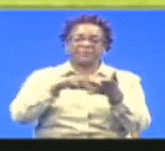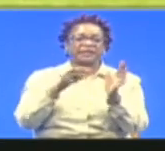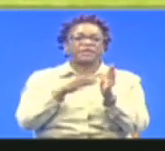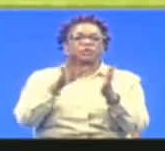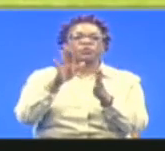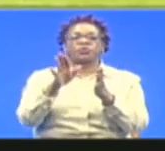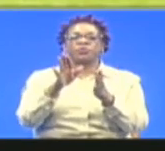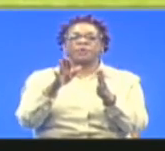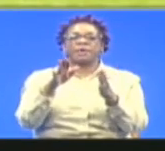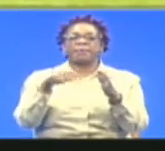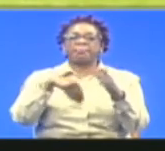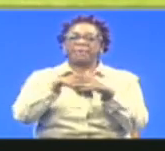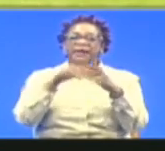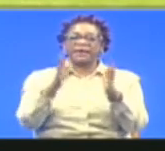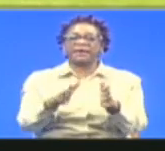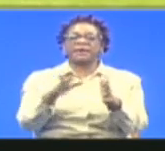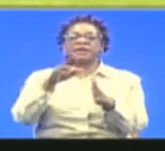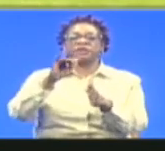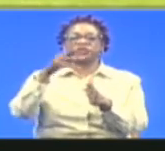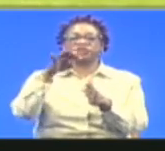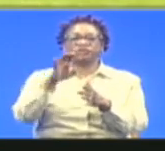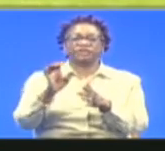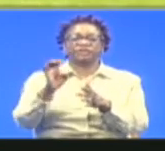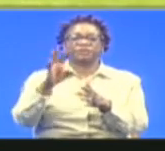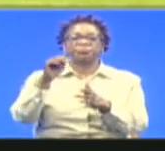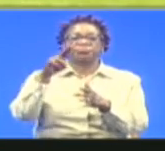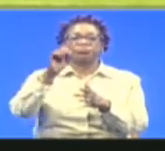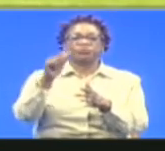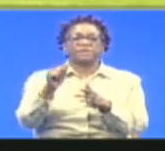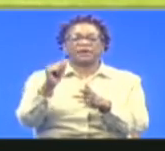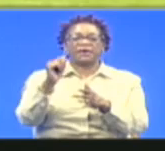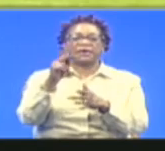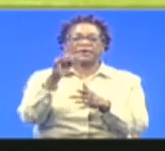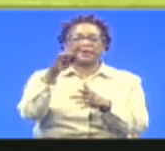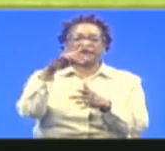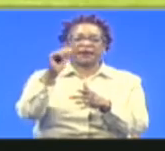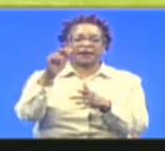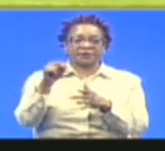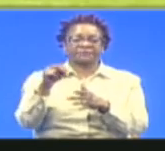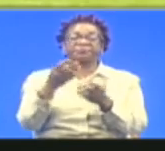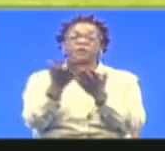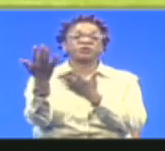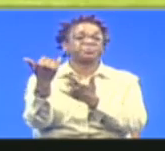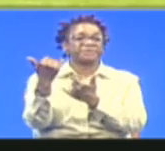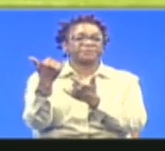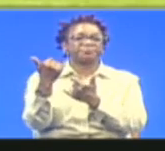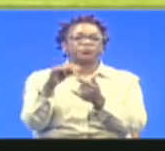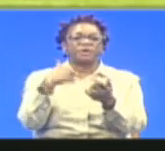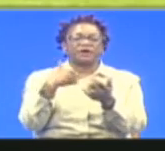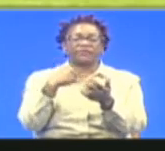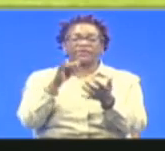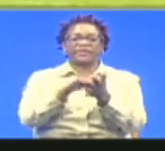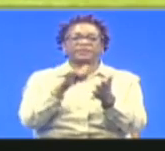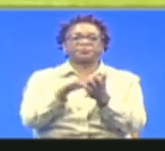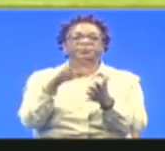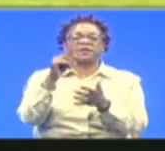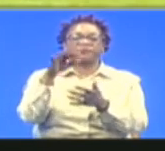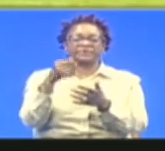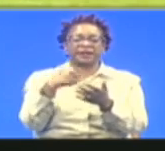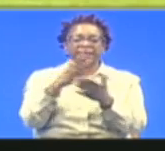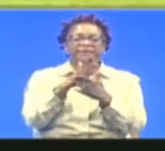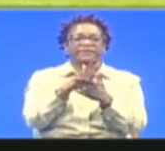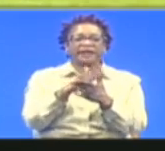like Richie, Musa, Keegan, Eric, of course I was expecting that they will arise to occasion, player like Alpha in the midfield. Of course they